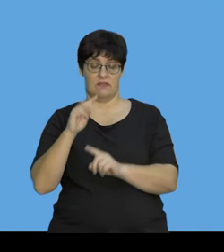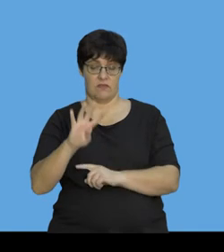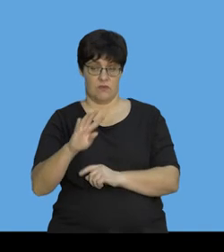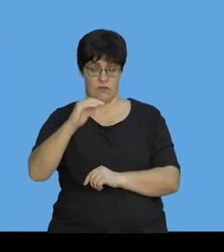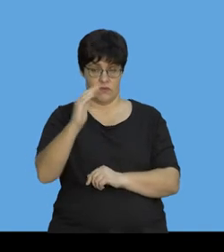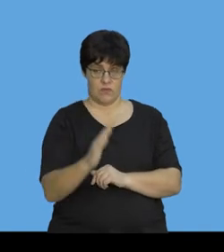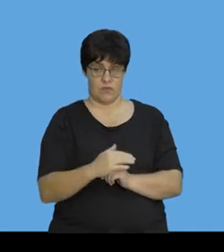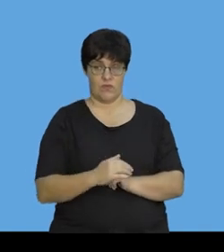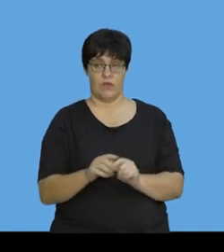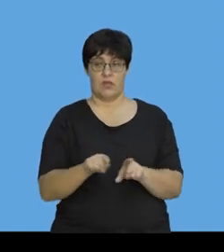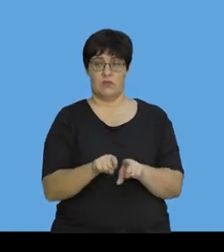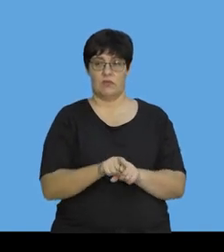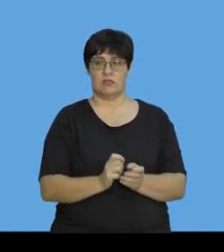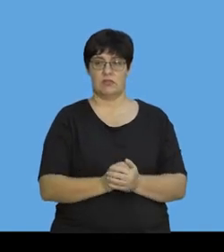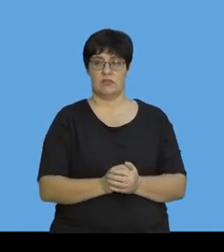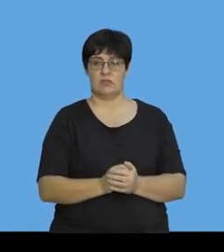4.